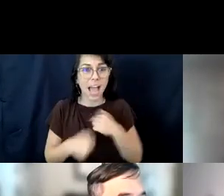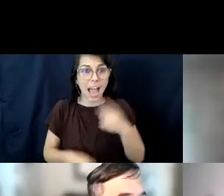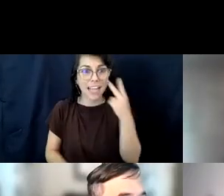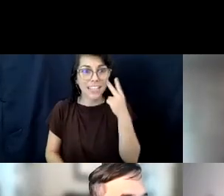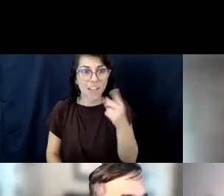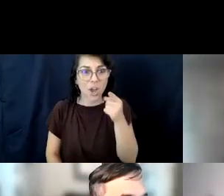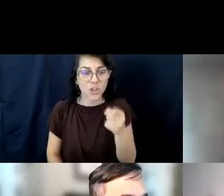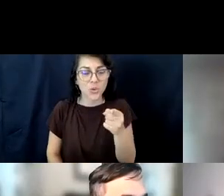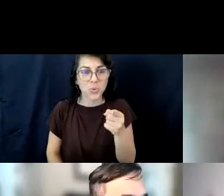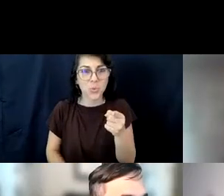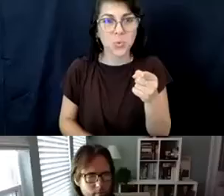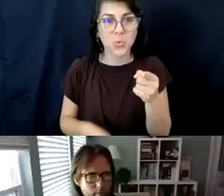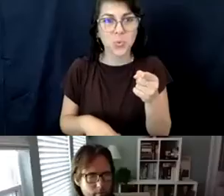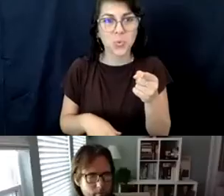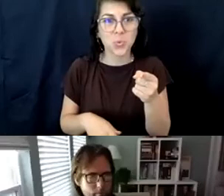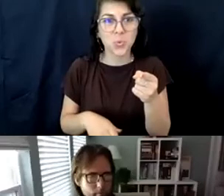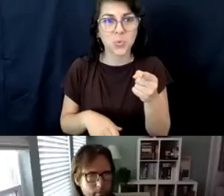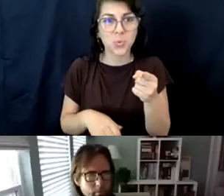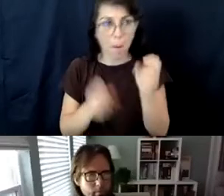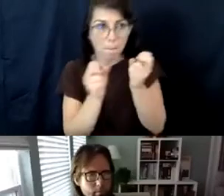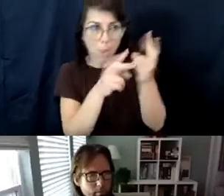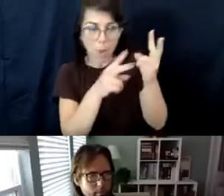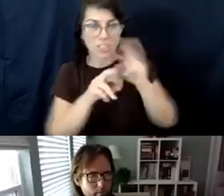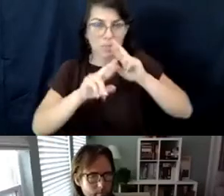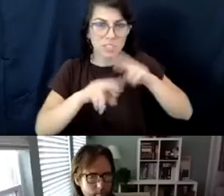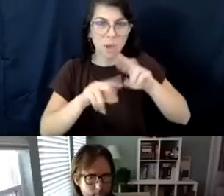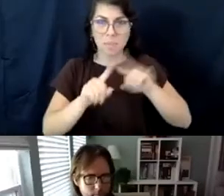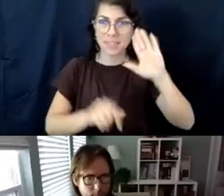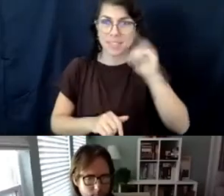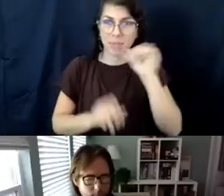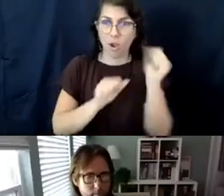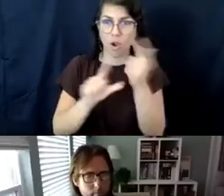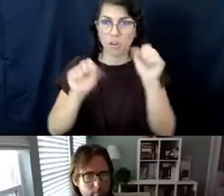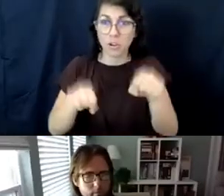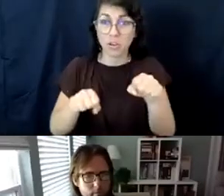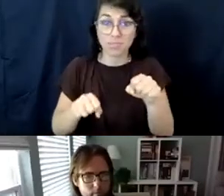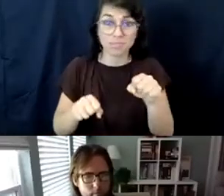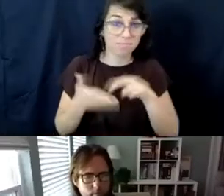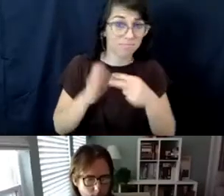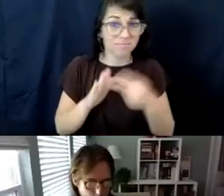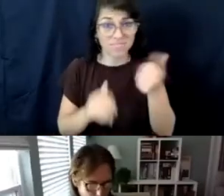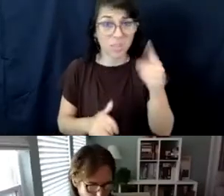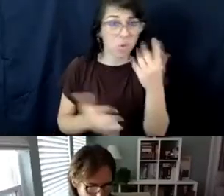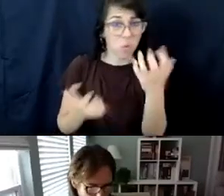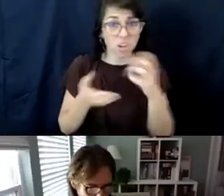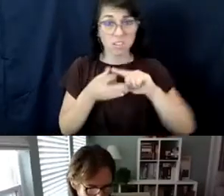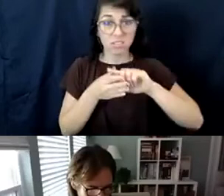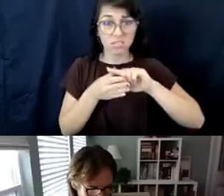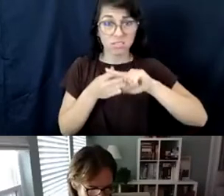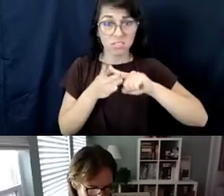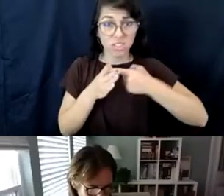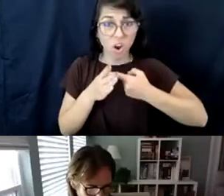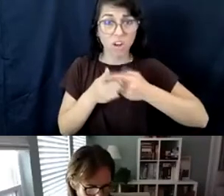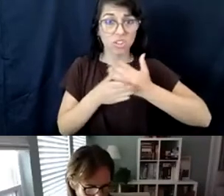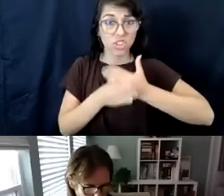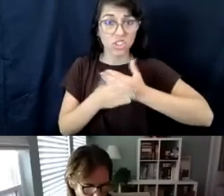some responses posted. Not everybody was able to. Does anybody want to start sharing? I can share